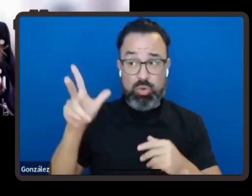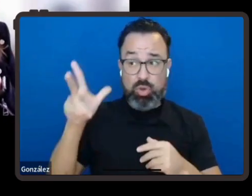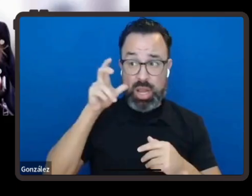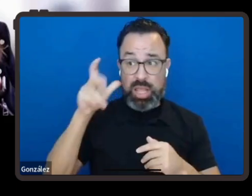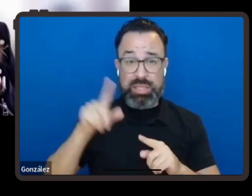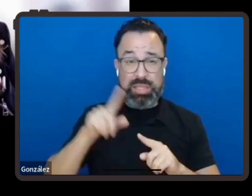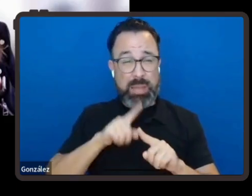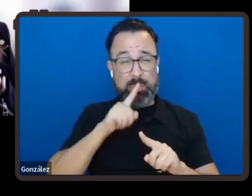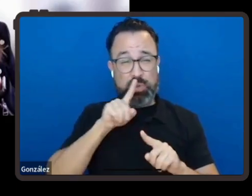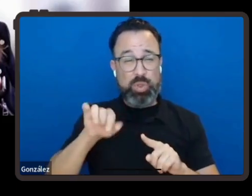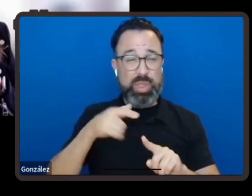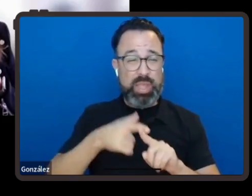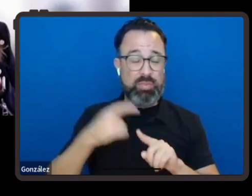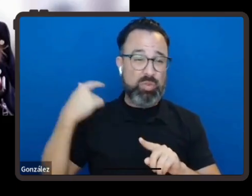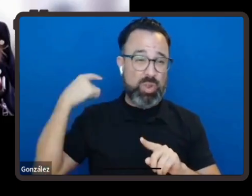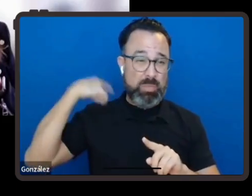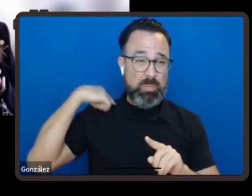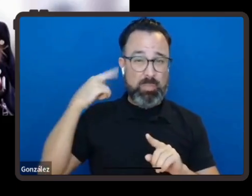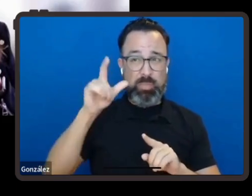Again, I think